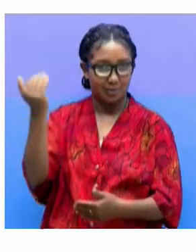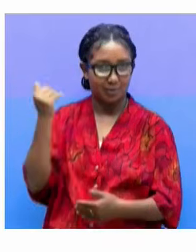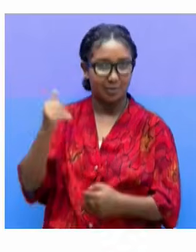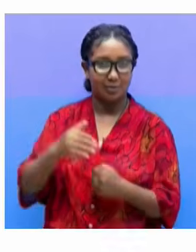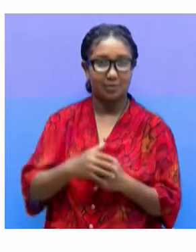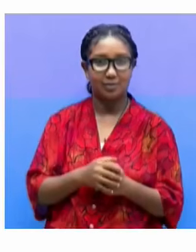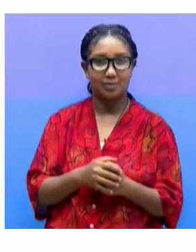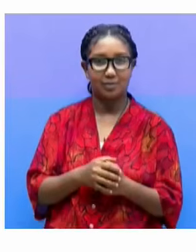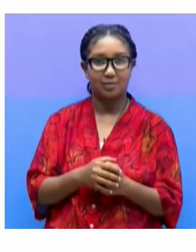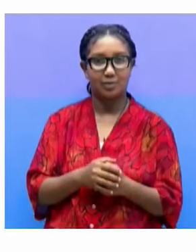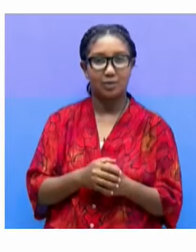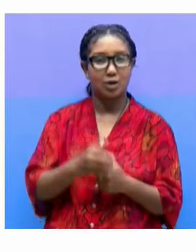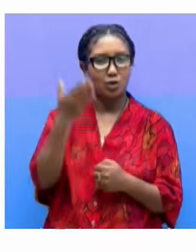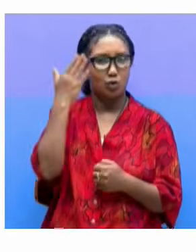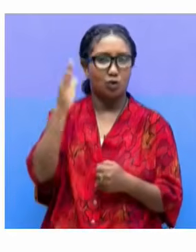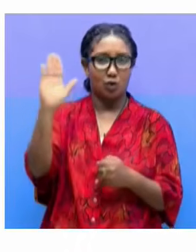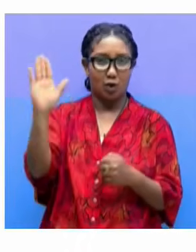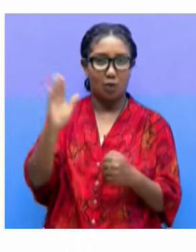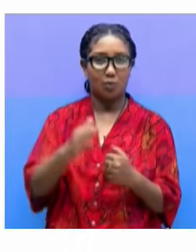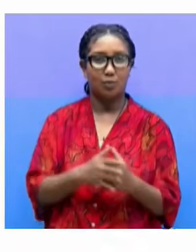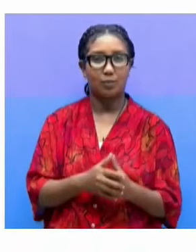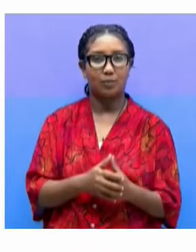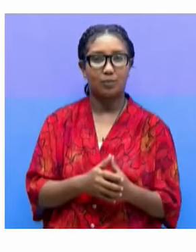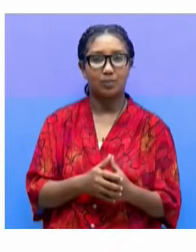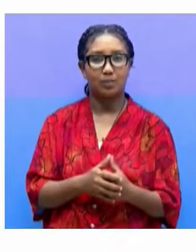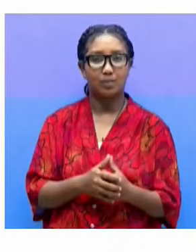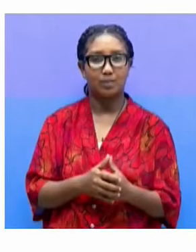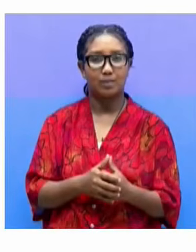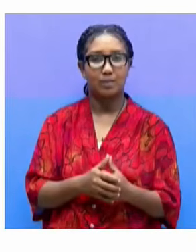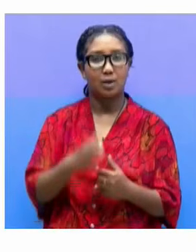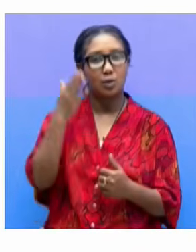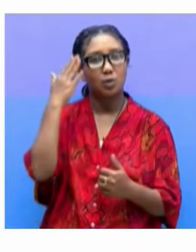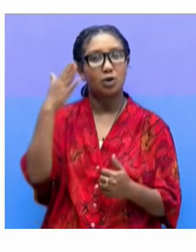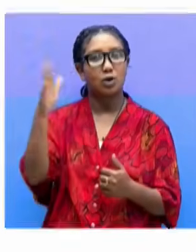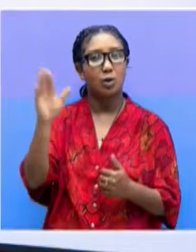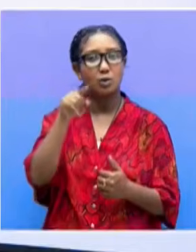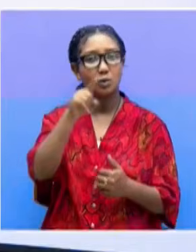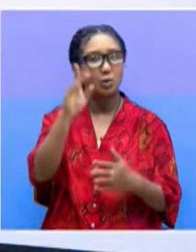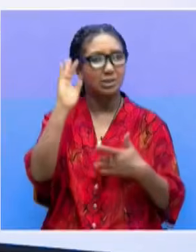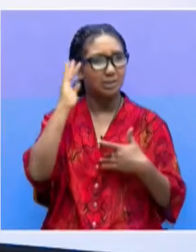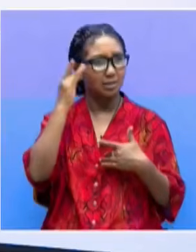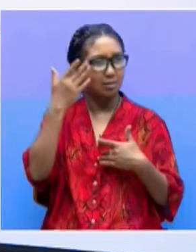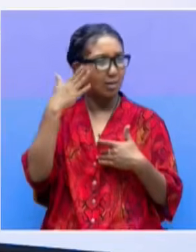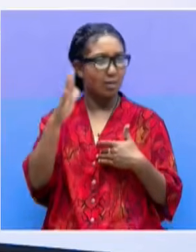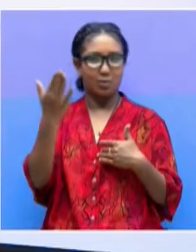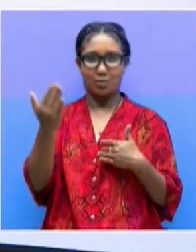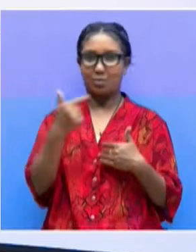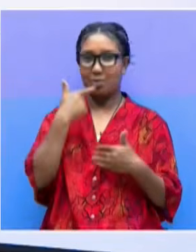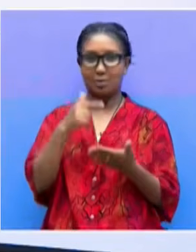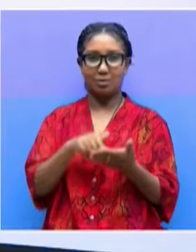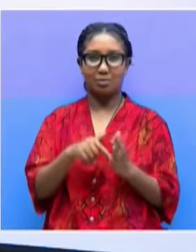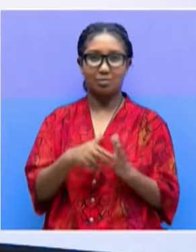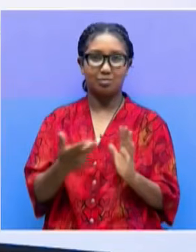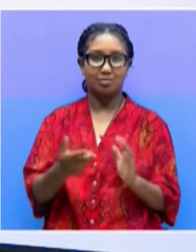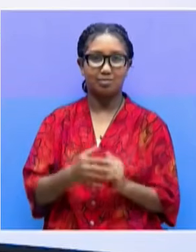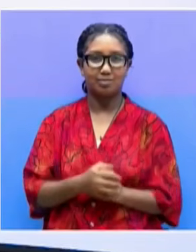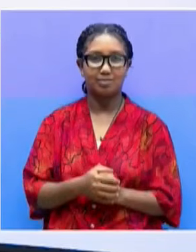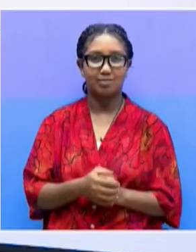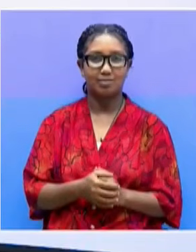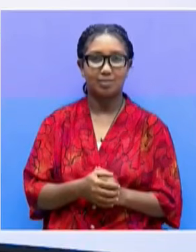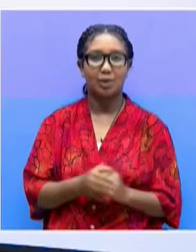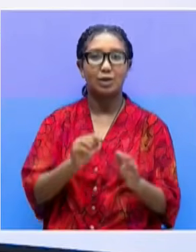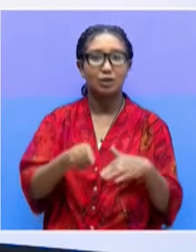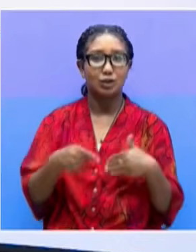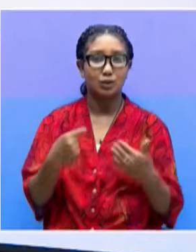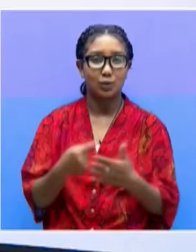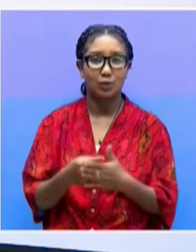didn't know, okay? We didn't know that you were sick. We didn't know.